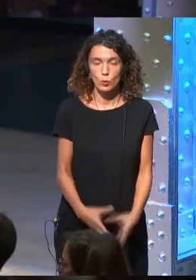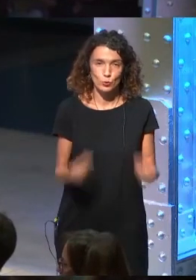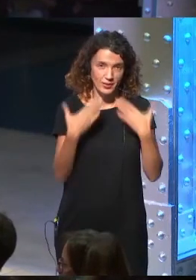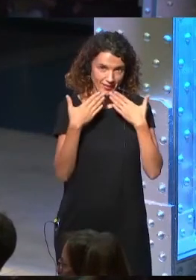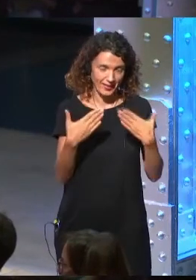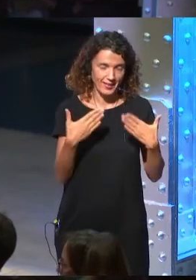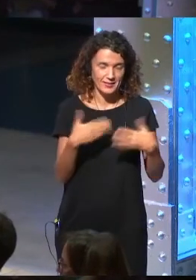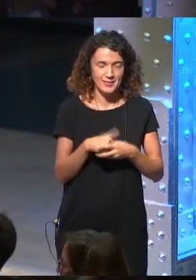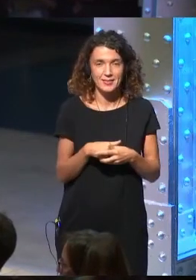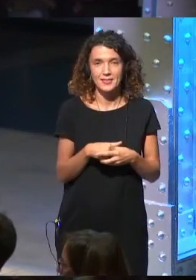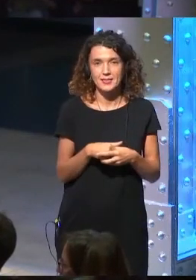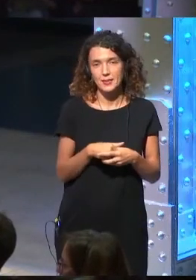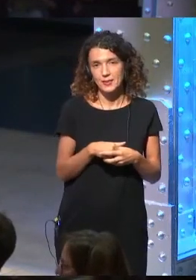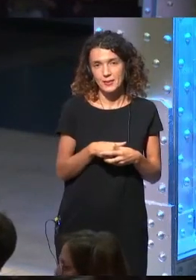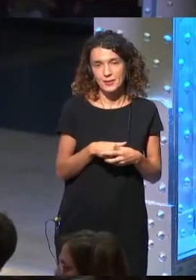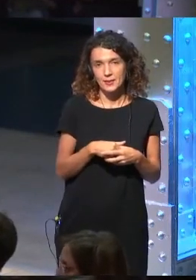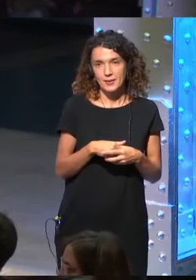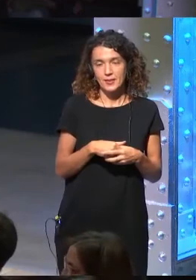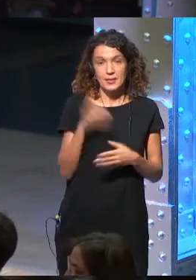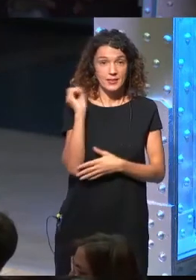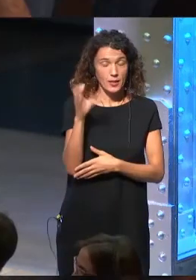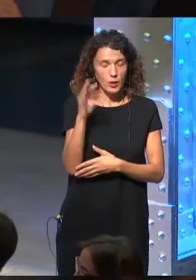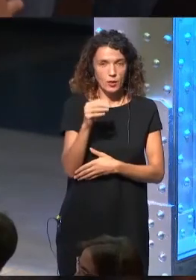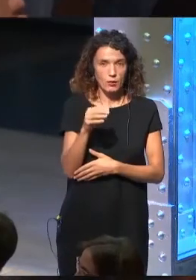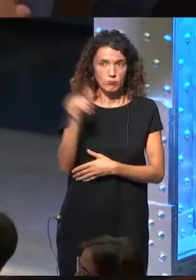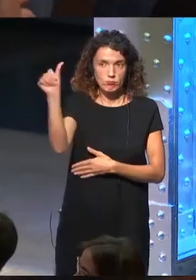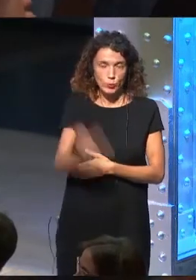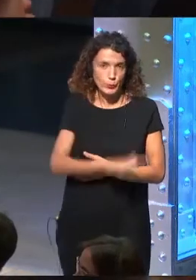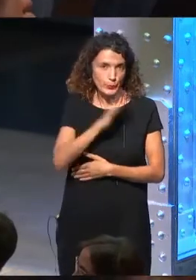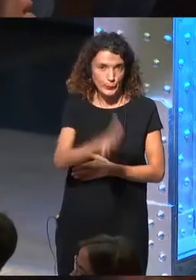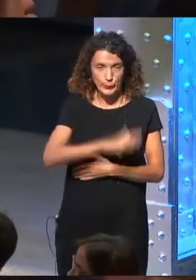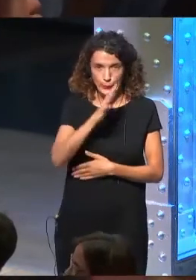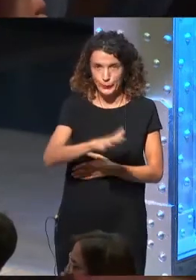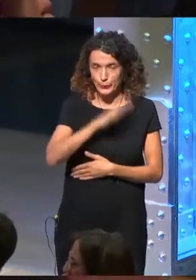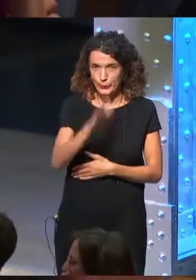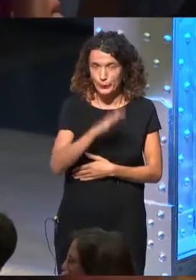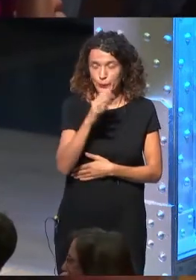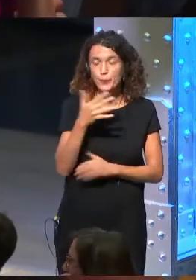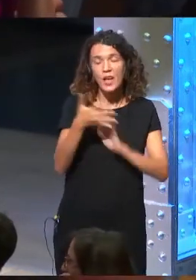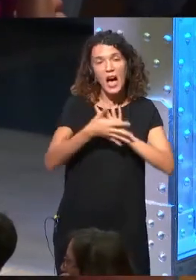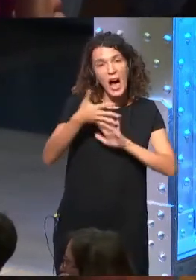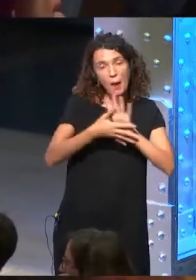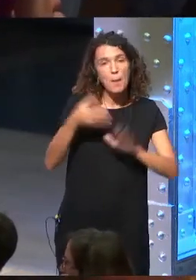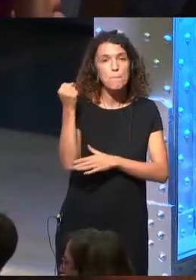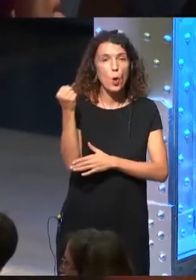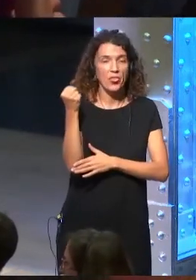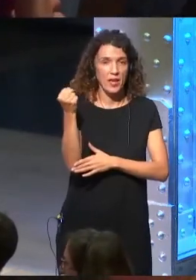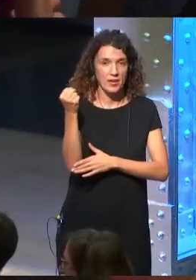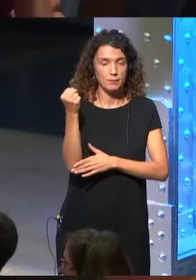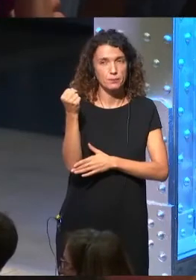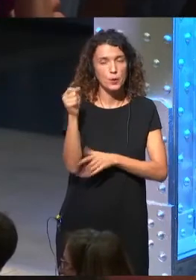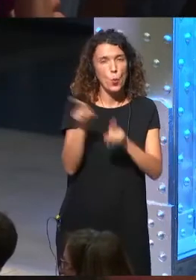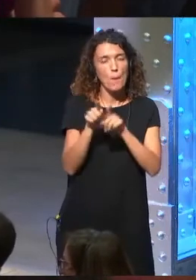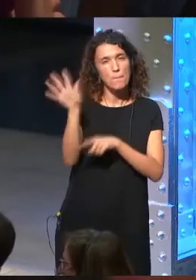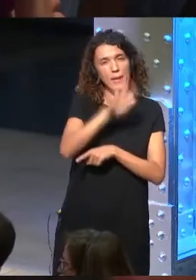Thank you very much for this fascinating talk. When you speak about power, you seem to link it to the public sphere